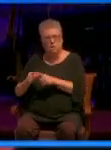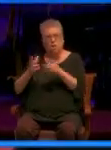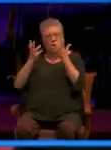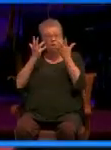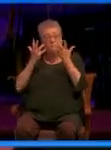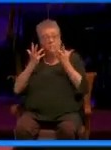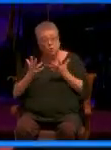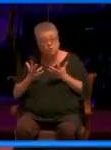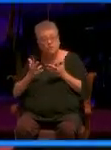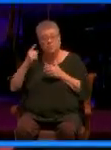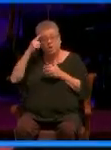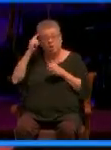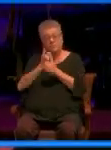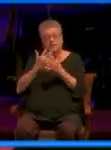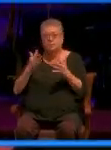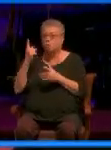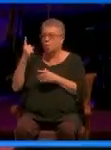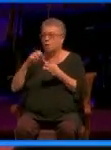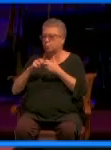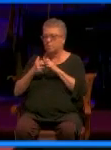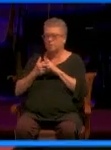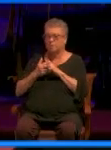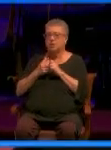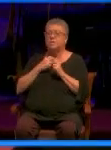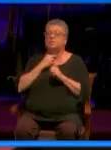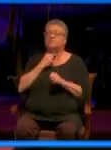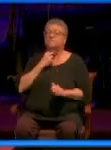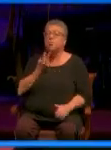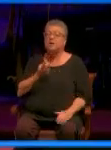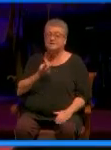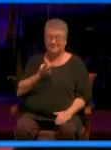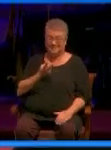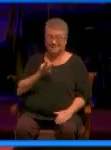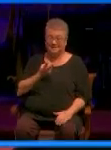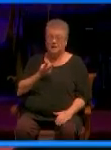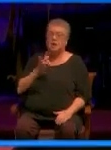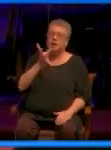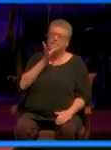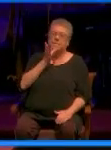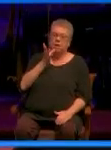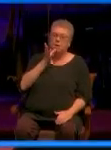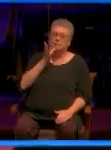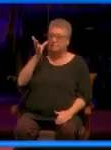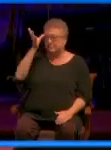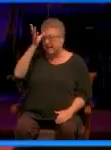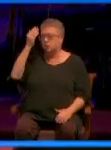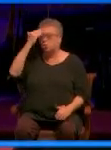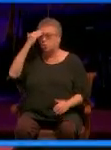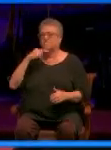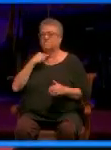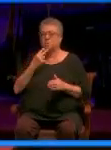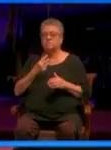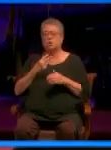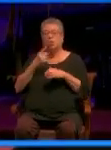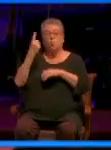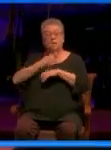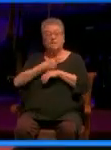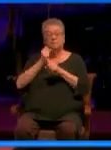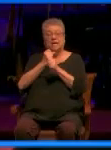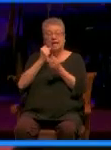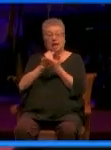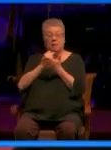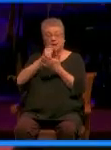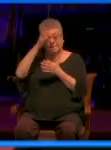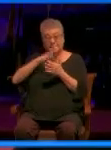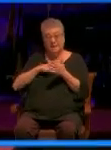they've thought of everything but one problem, the voice. A mom knows their kid's voice. One day, I was helping a man run some fence for